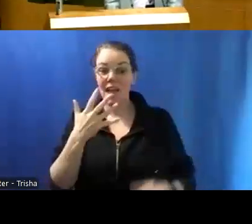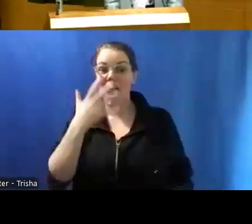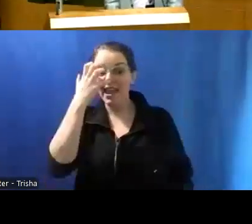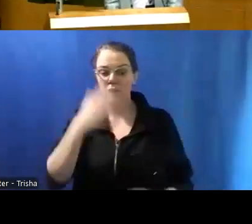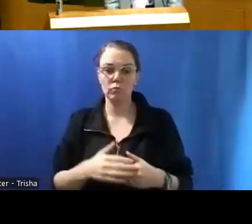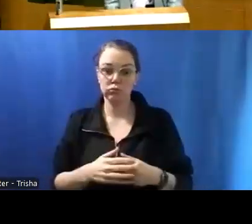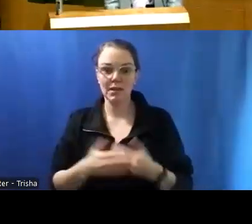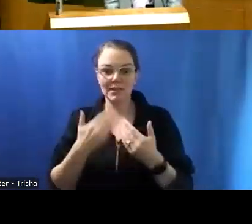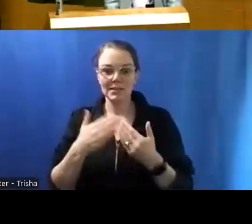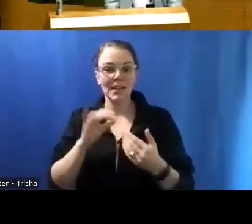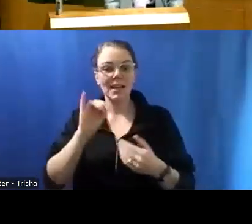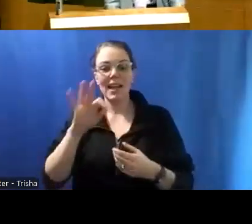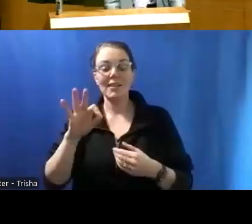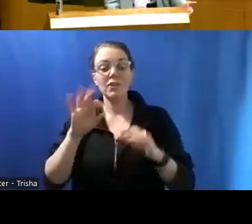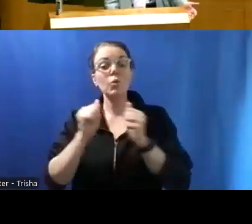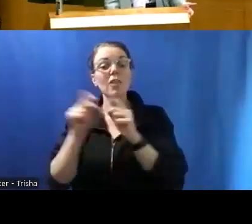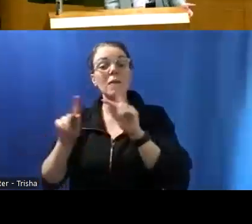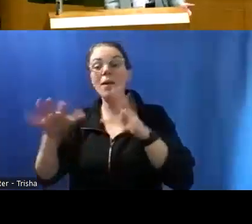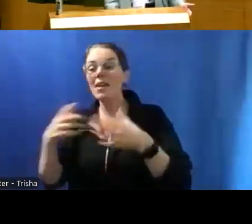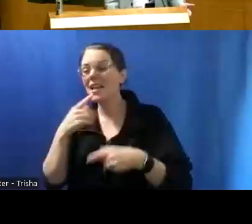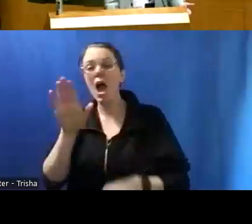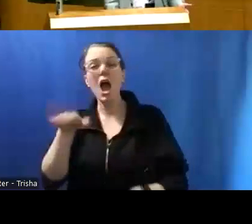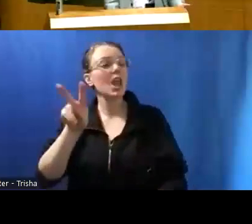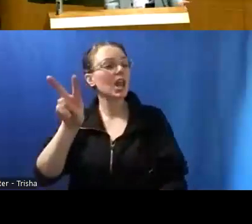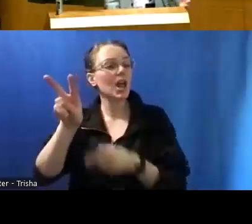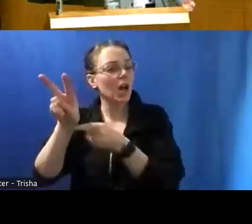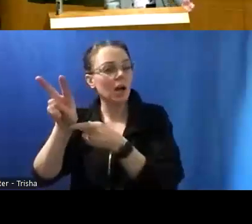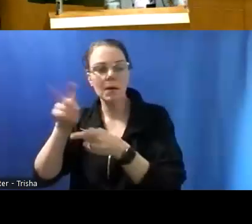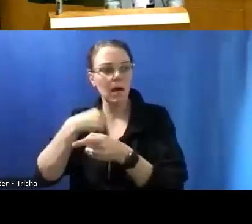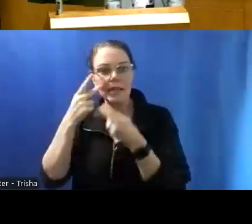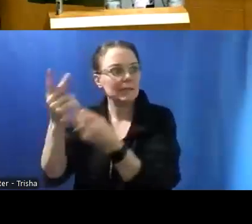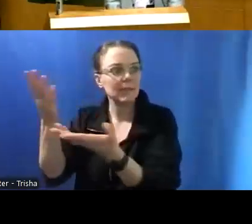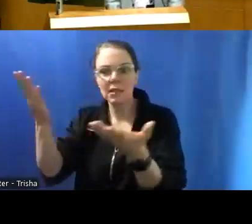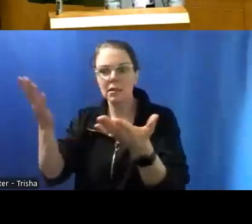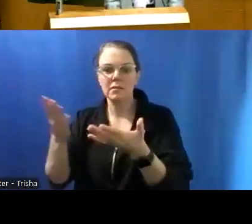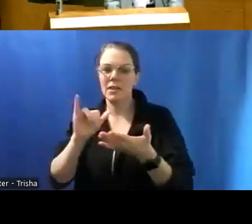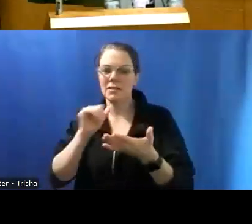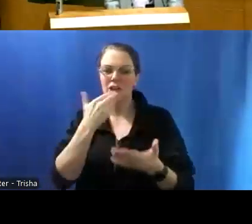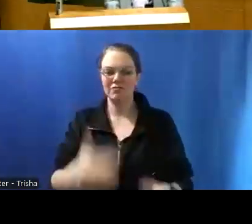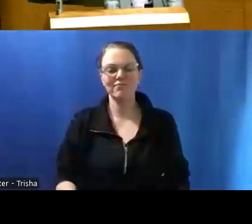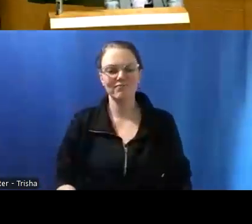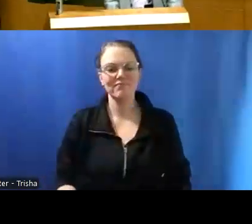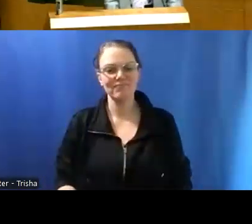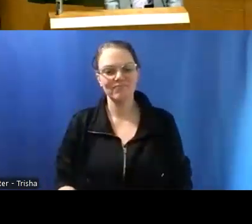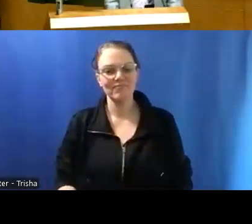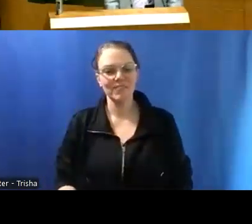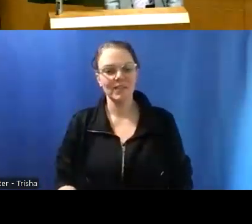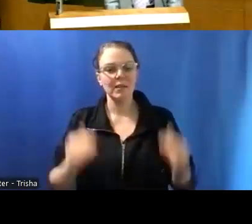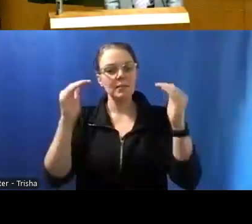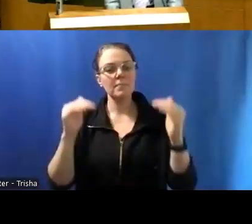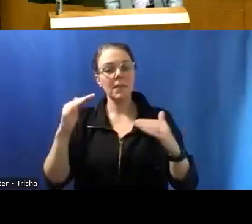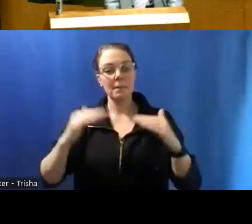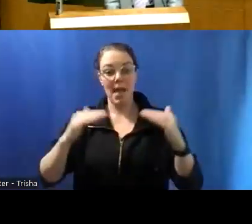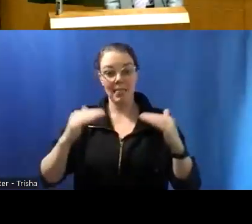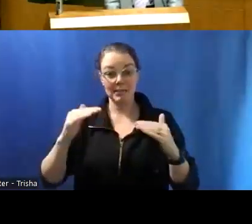bunch of people and they say, oh, look at that. Okay, well, if you can't see that, then that happens. That's not good. Balance can be an issue. There's a